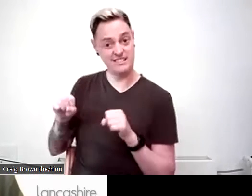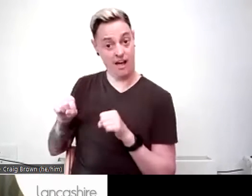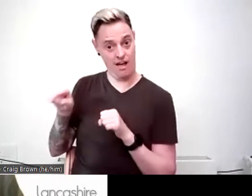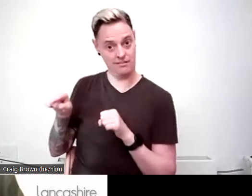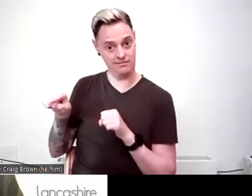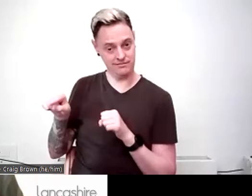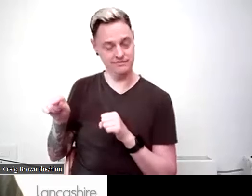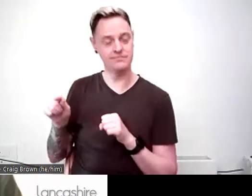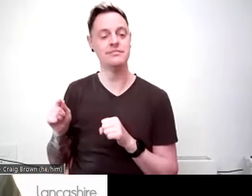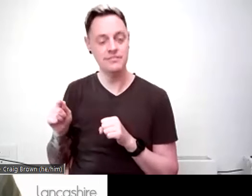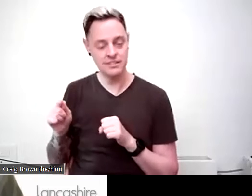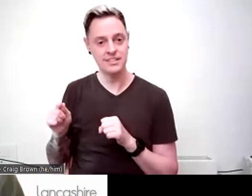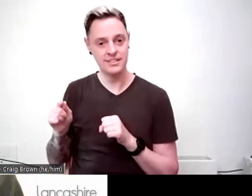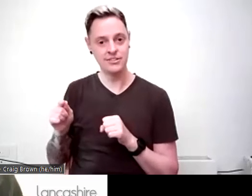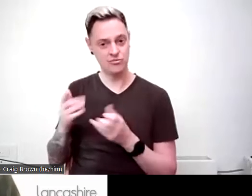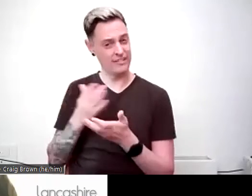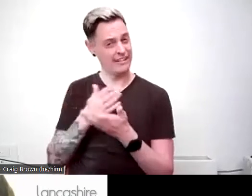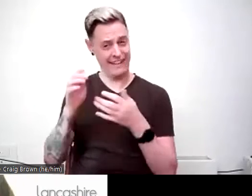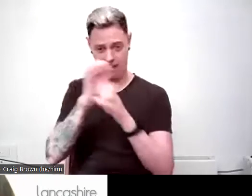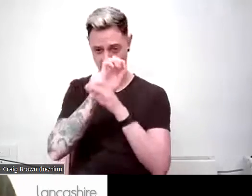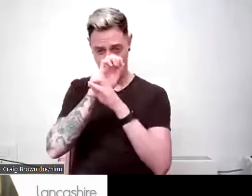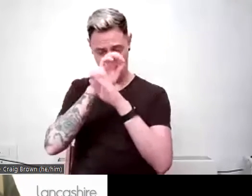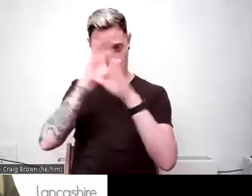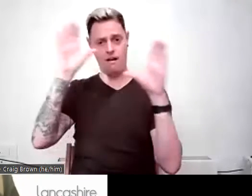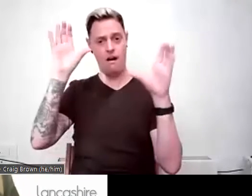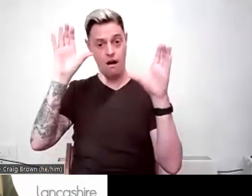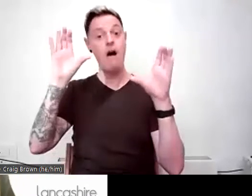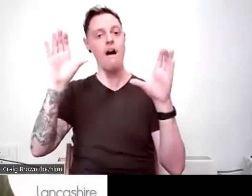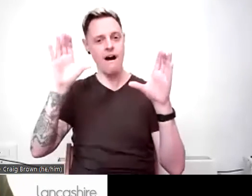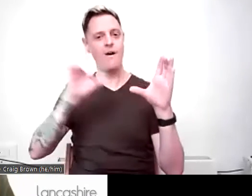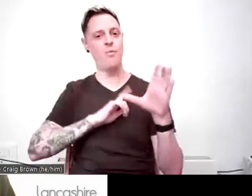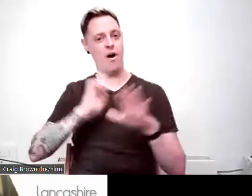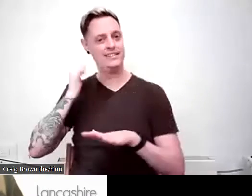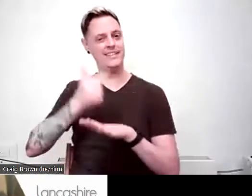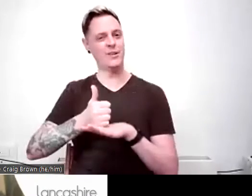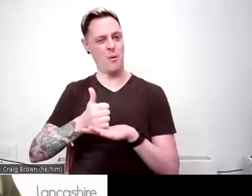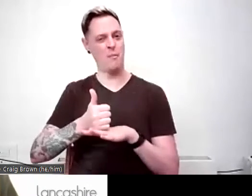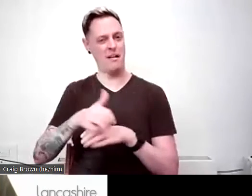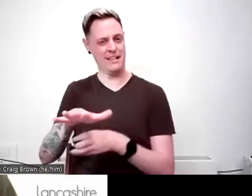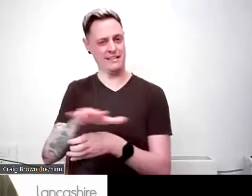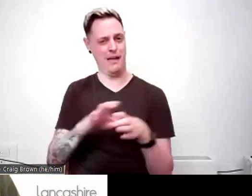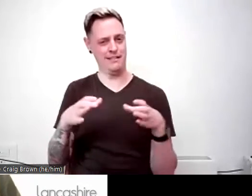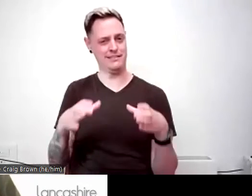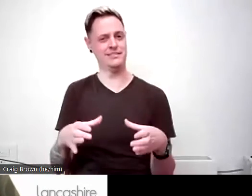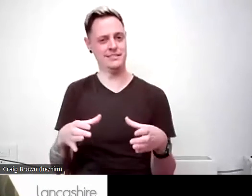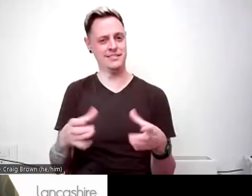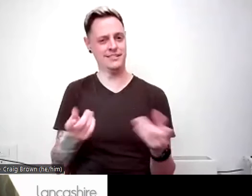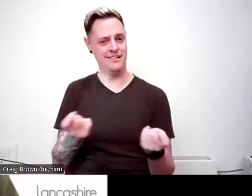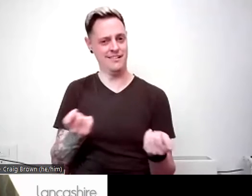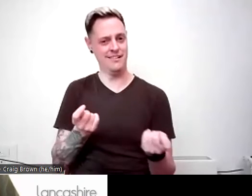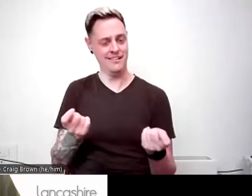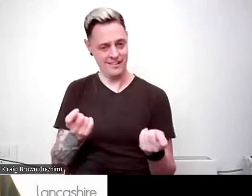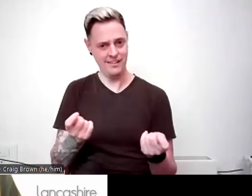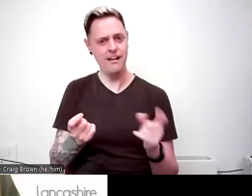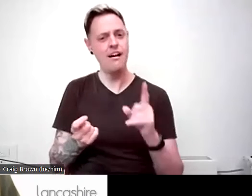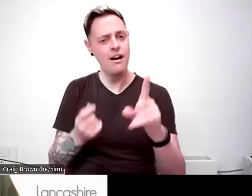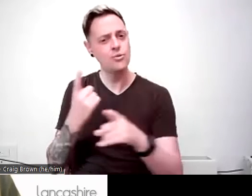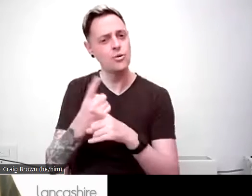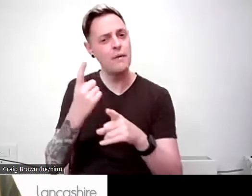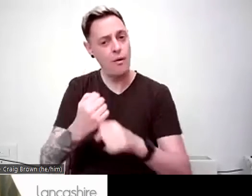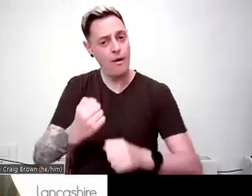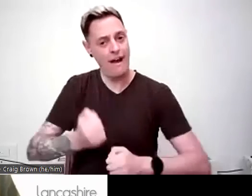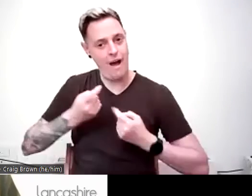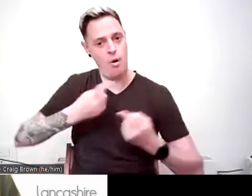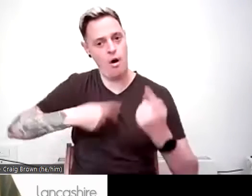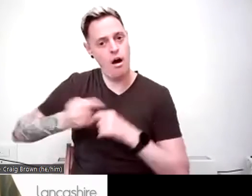of explains it really nicely about why we did it. She spoke about our ancestors and how